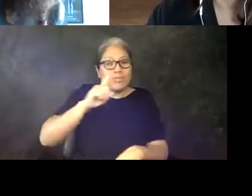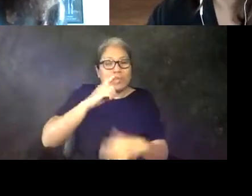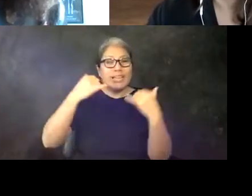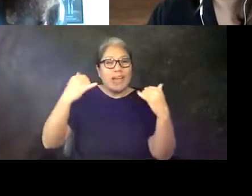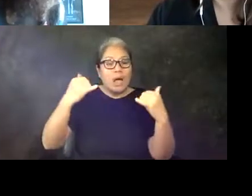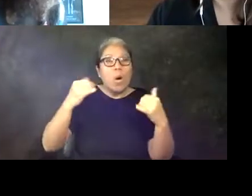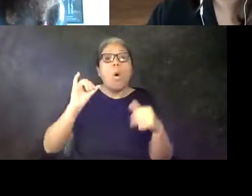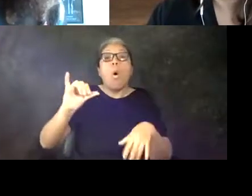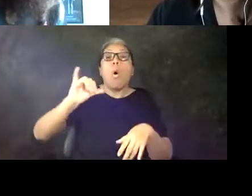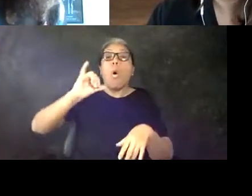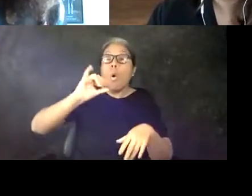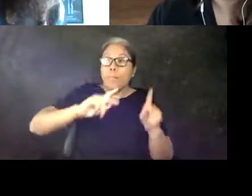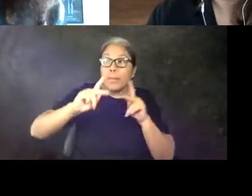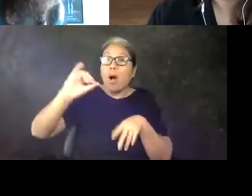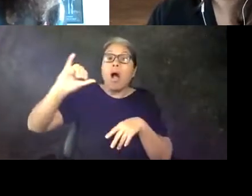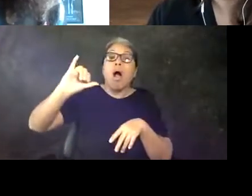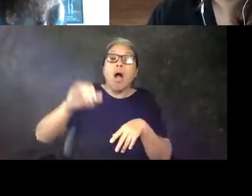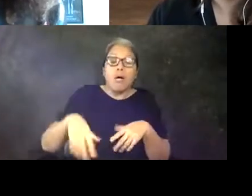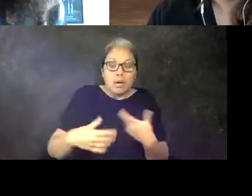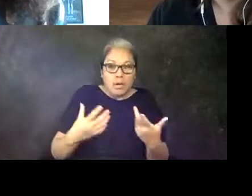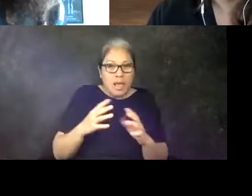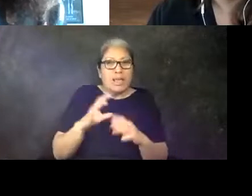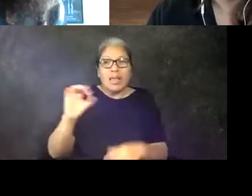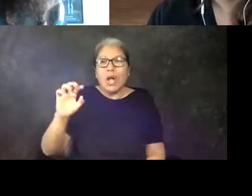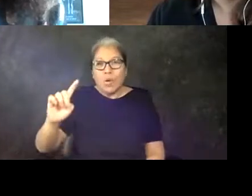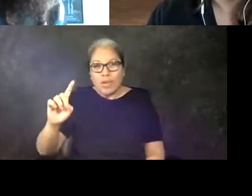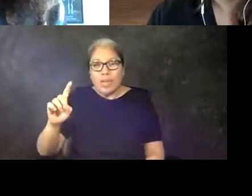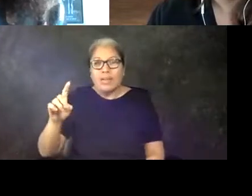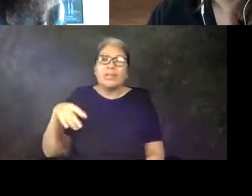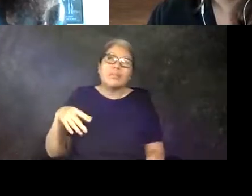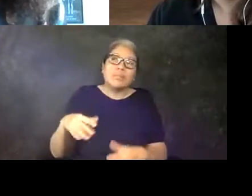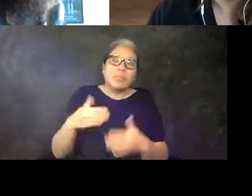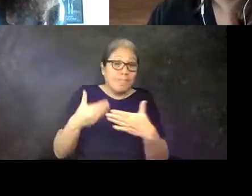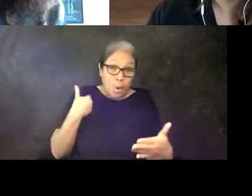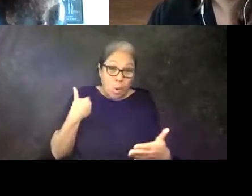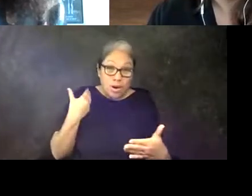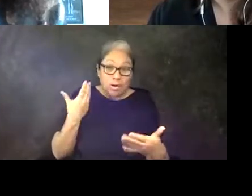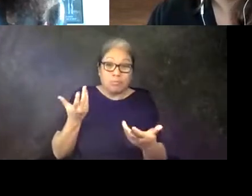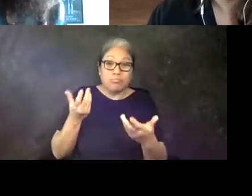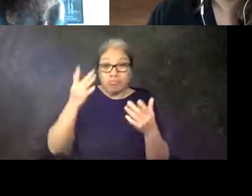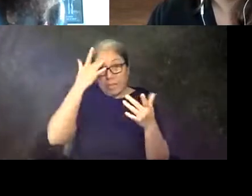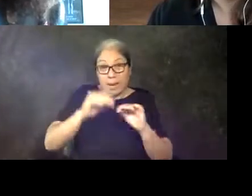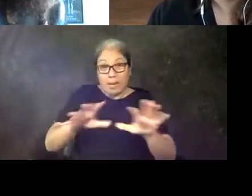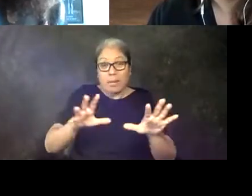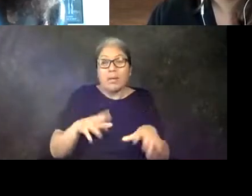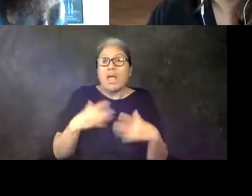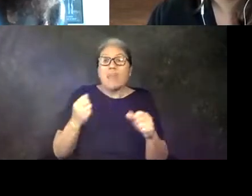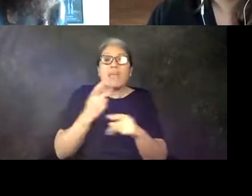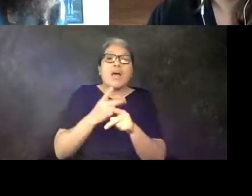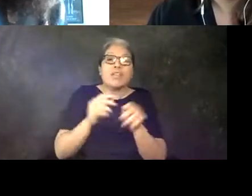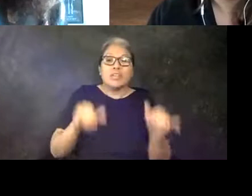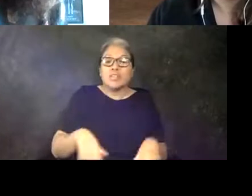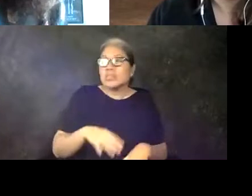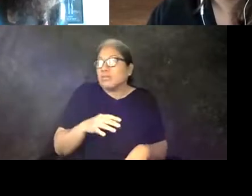the issues surrounding our healthcare system, it's just people were kind of just moving along and not